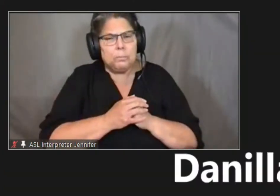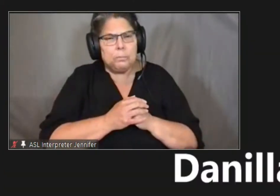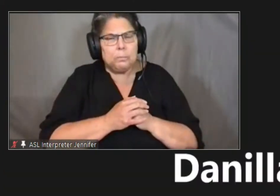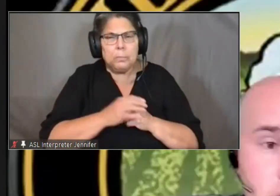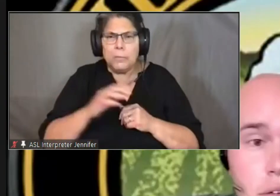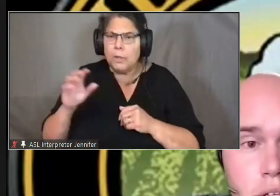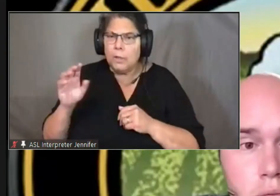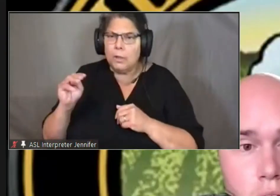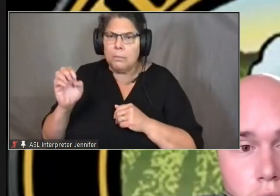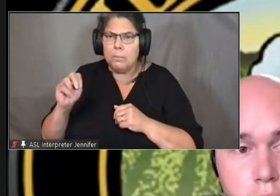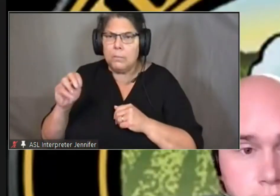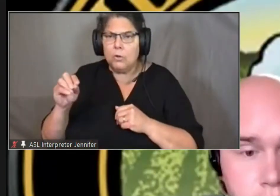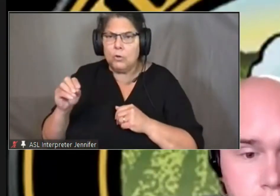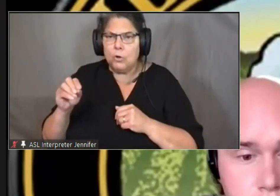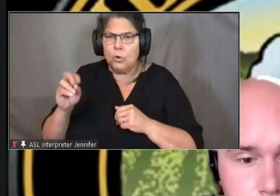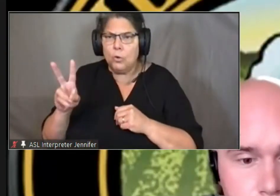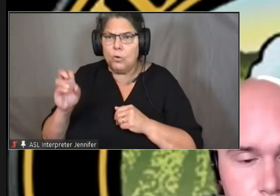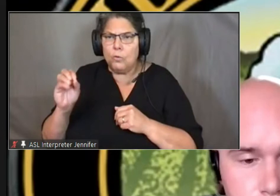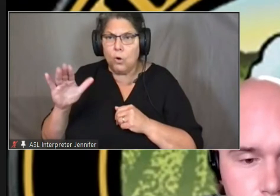Mendo Voice, Adrian, you have a follow-up?